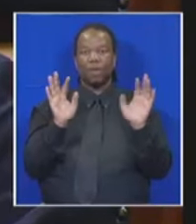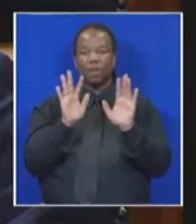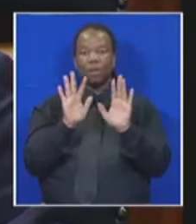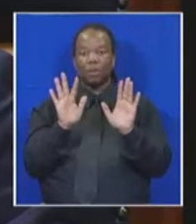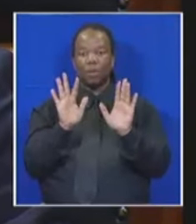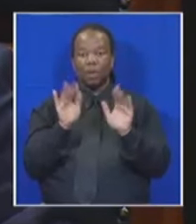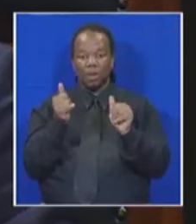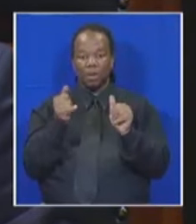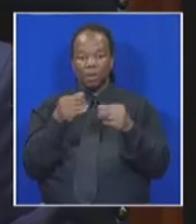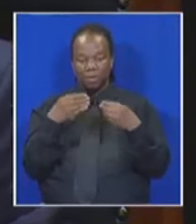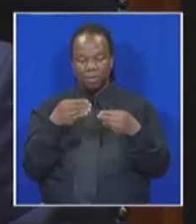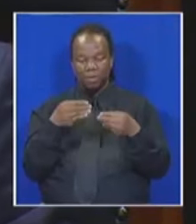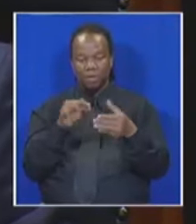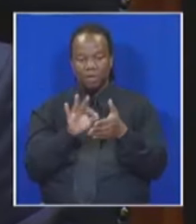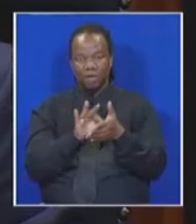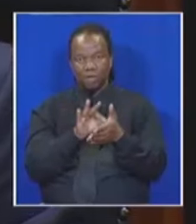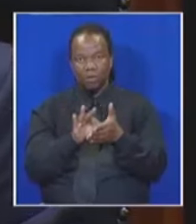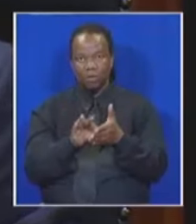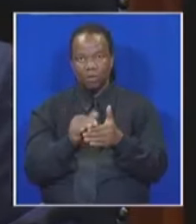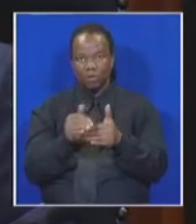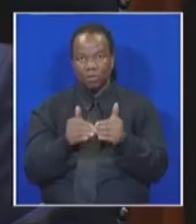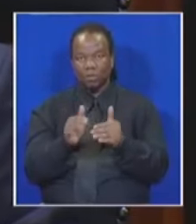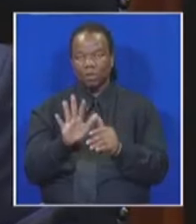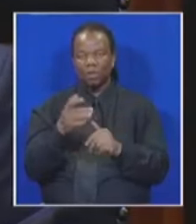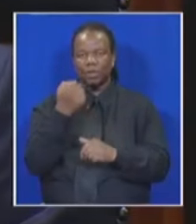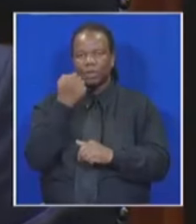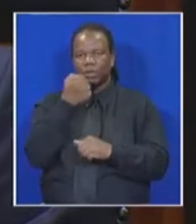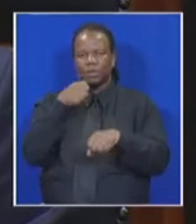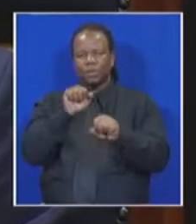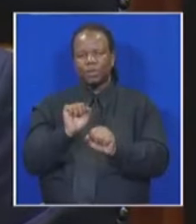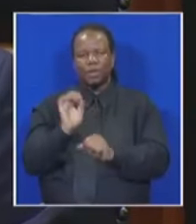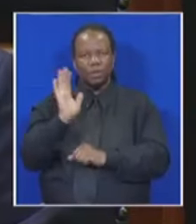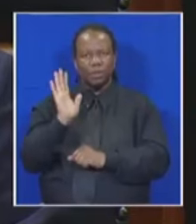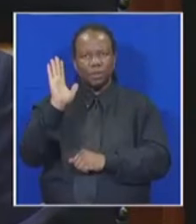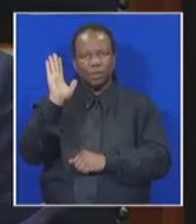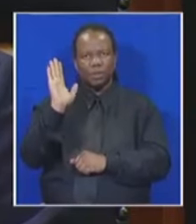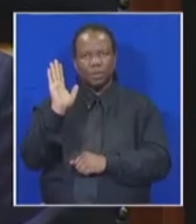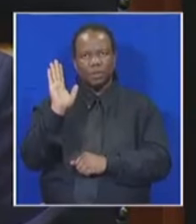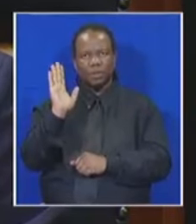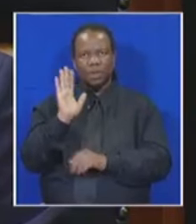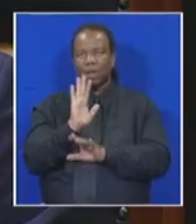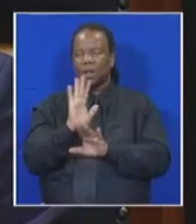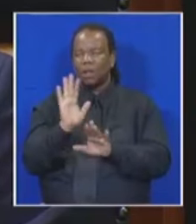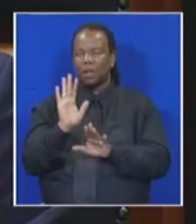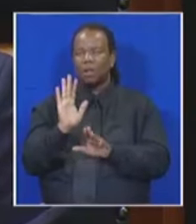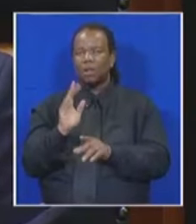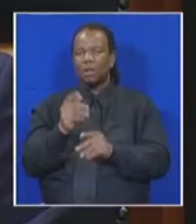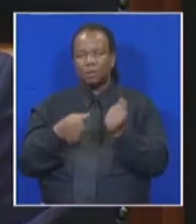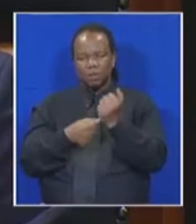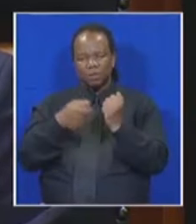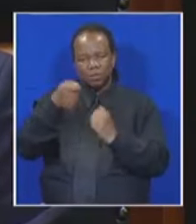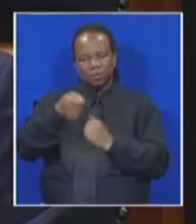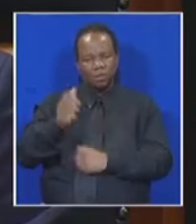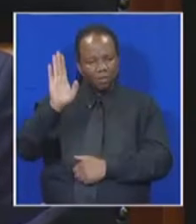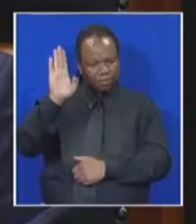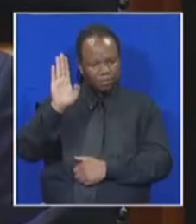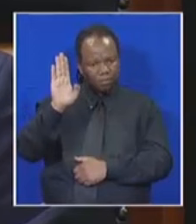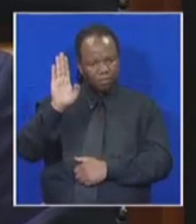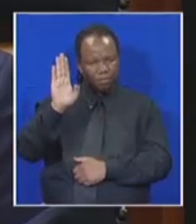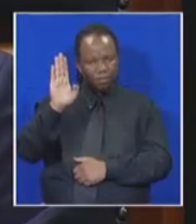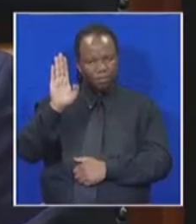process. Sorry, Chair. And this motion, because we haven't taken the steps Deputy that we're Speaker. talking about.